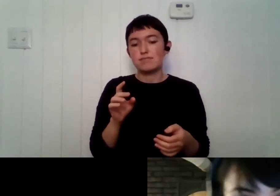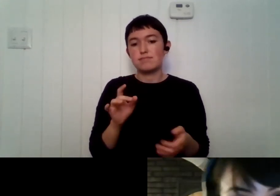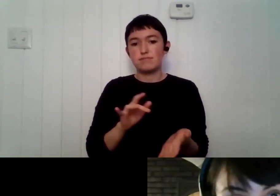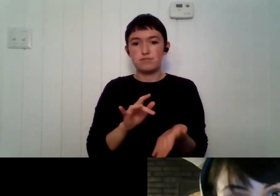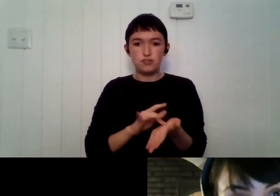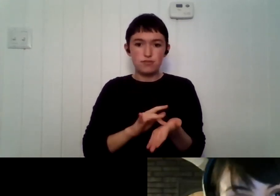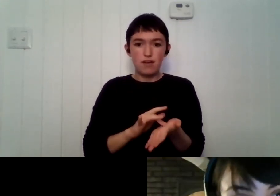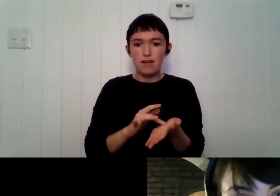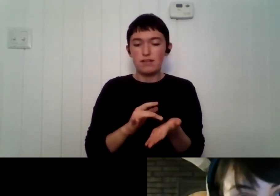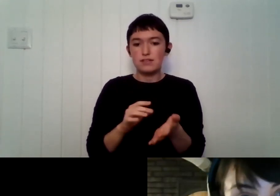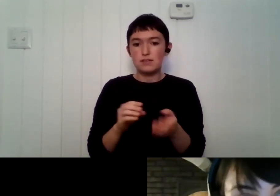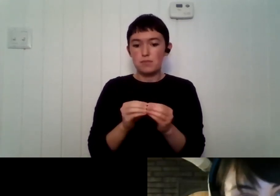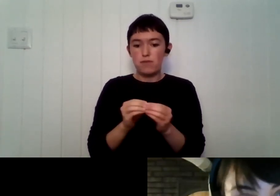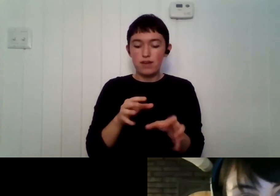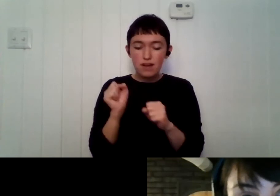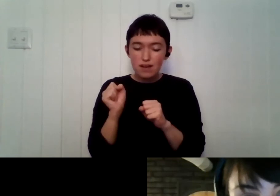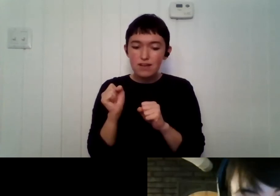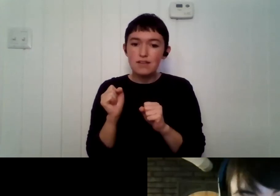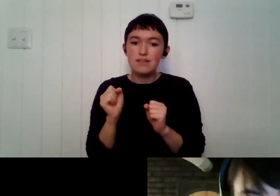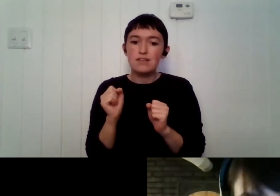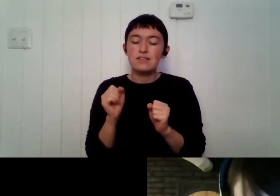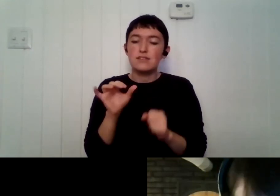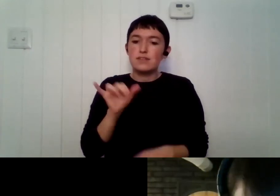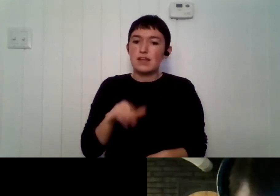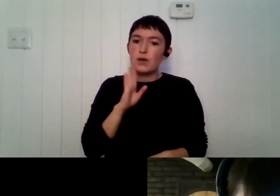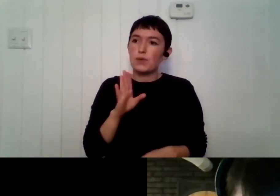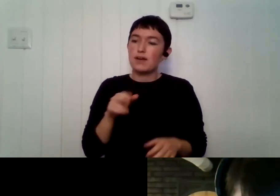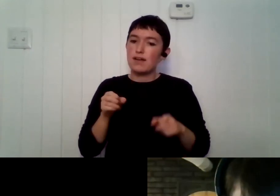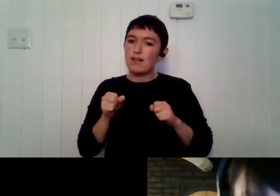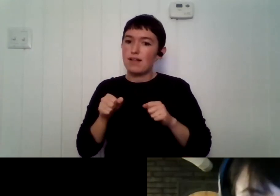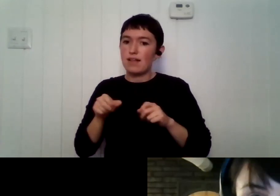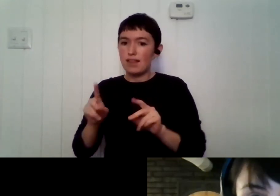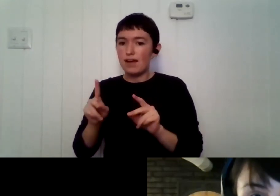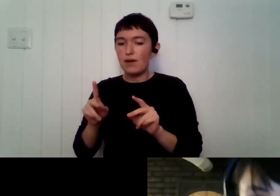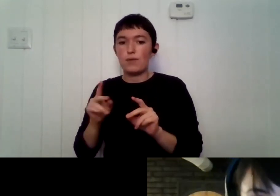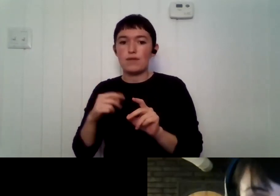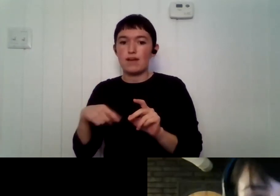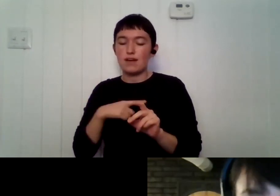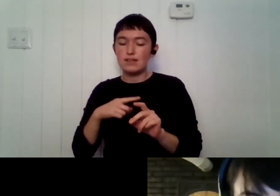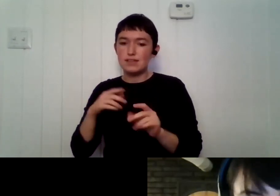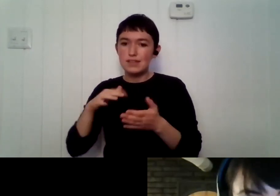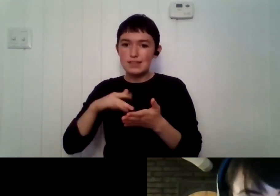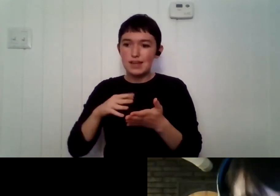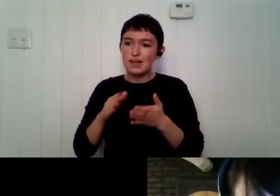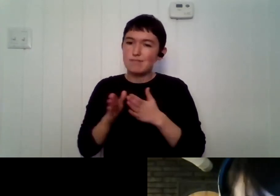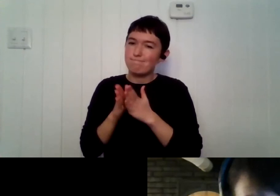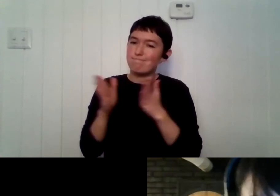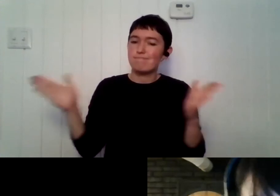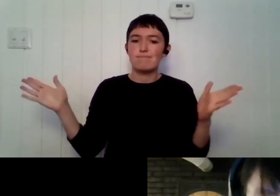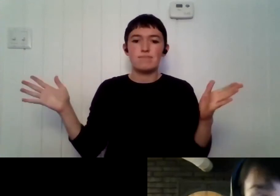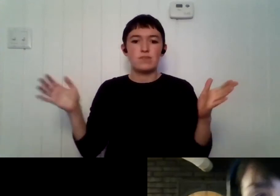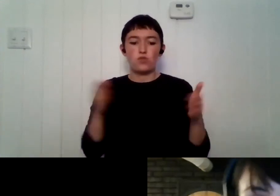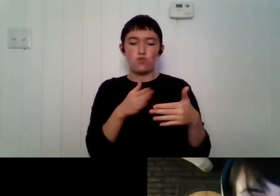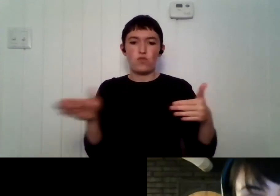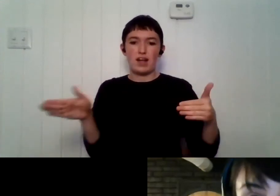develop drugs, then that's going to allow us to study, a broader range of diseases,